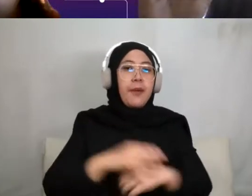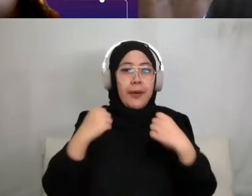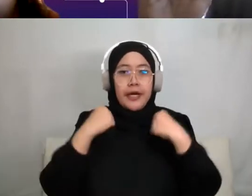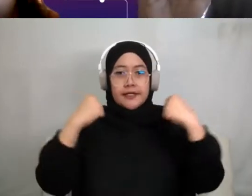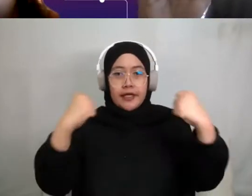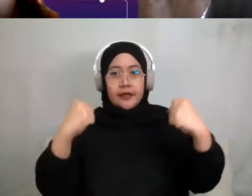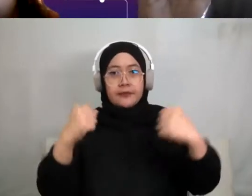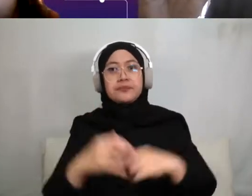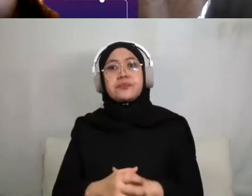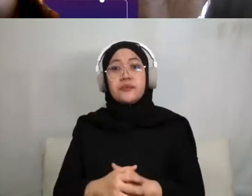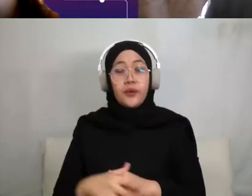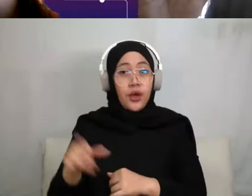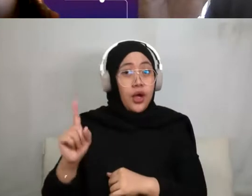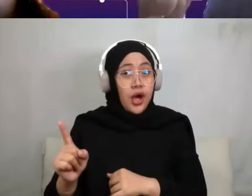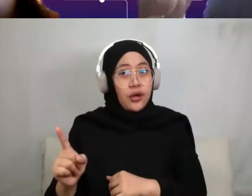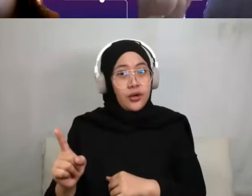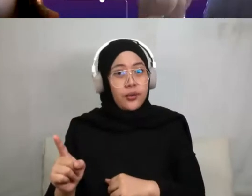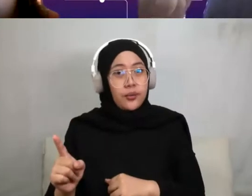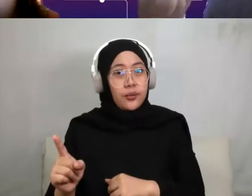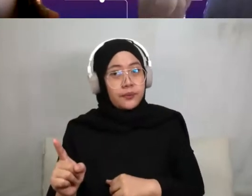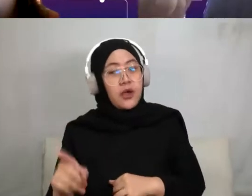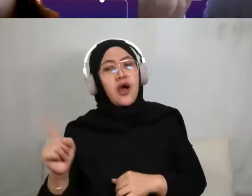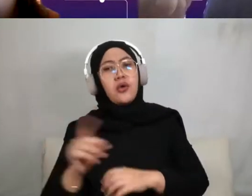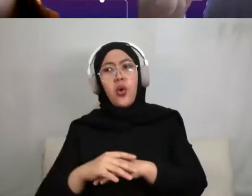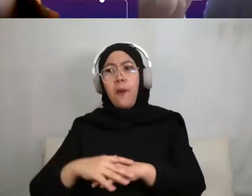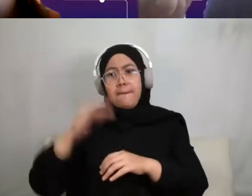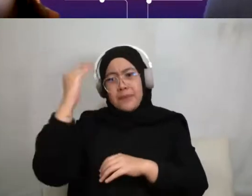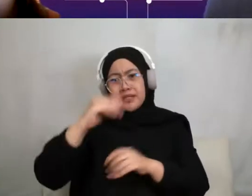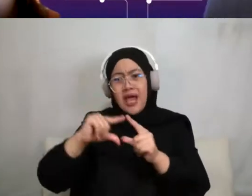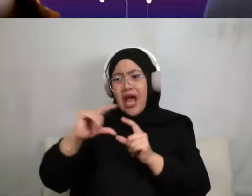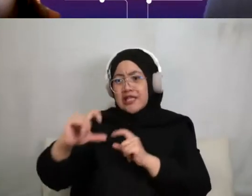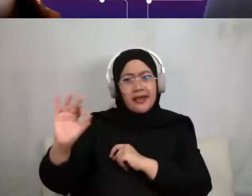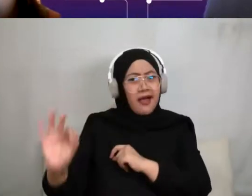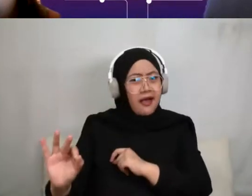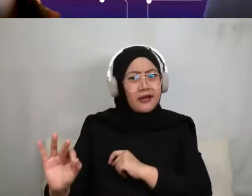outside the bus, that is also causing a problem for him.